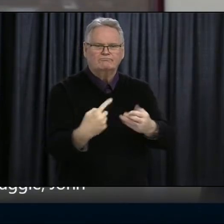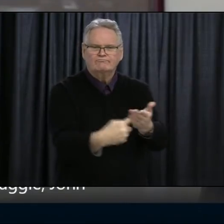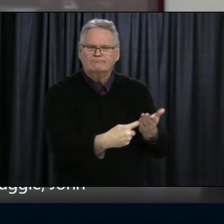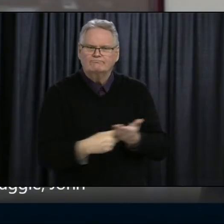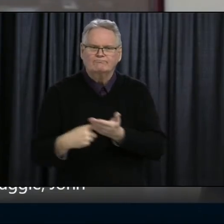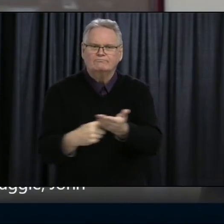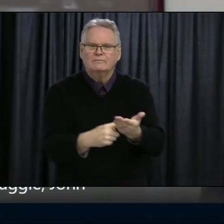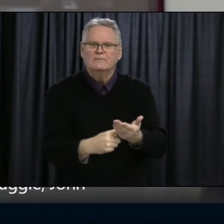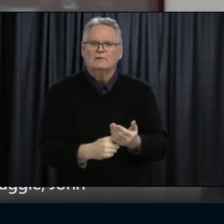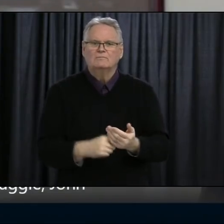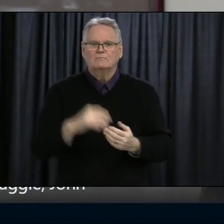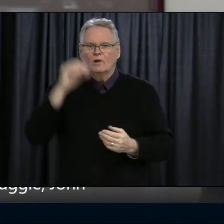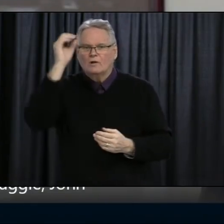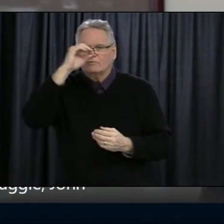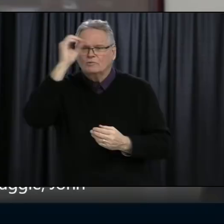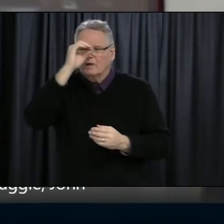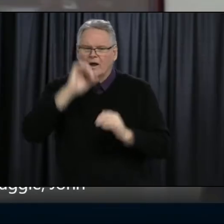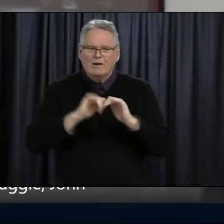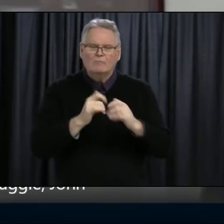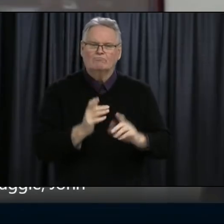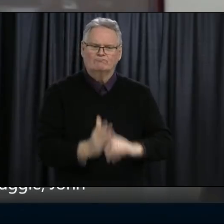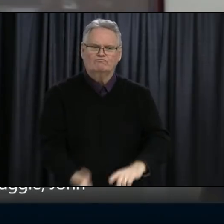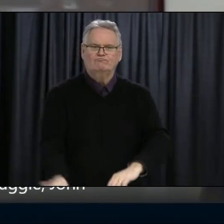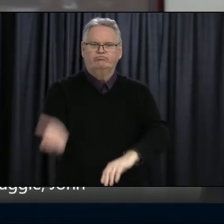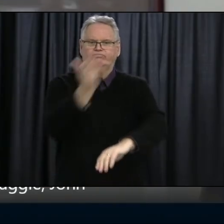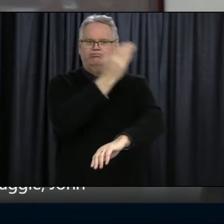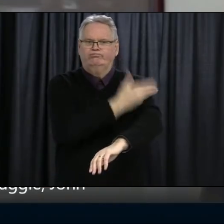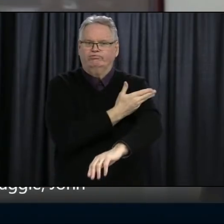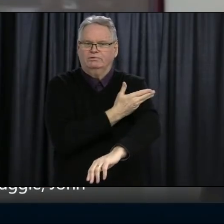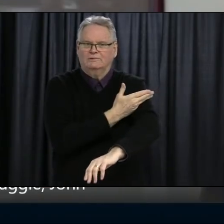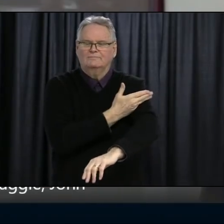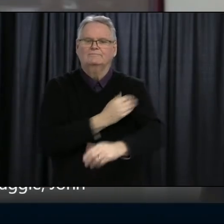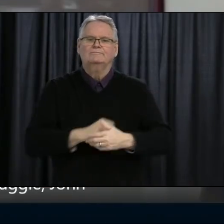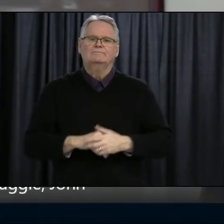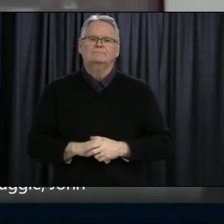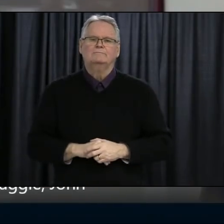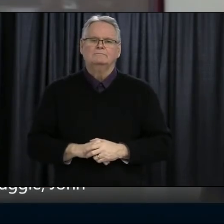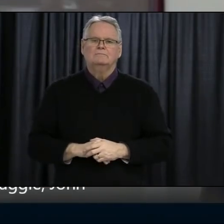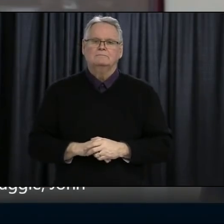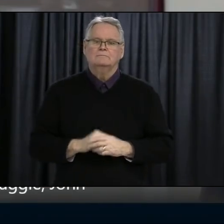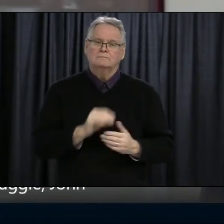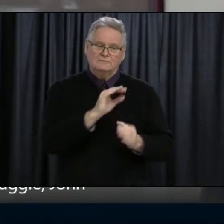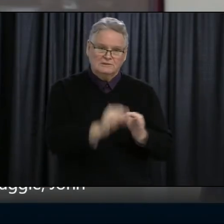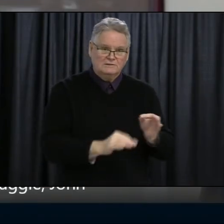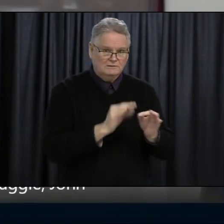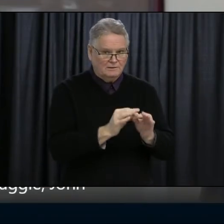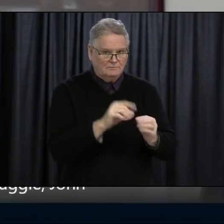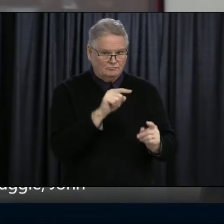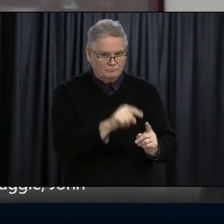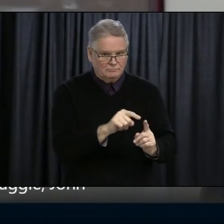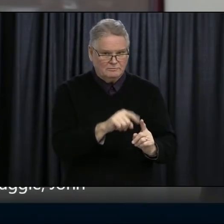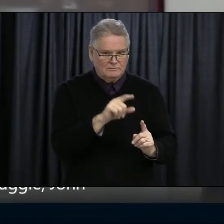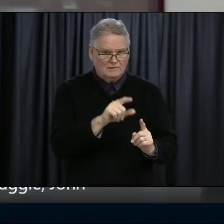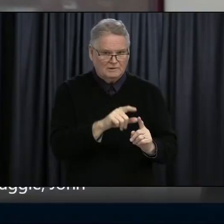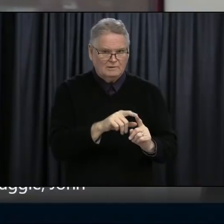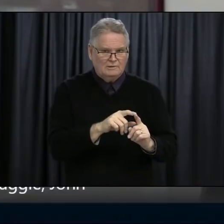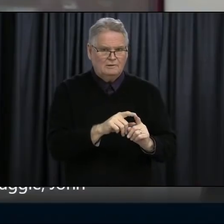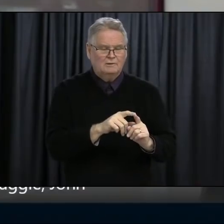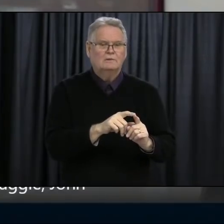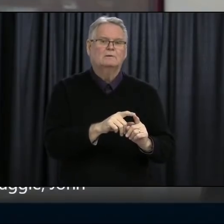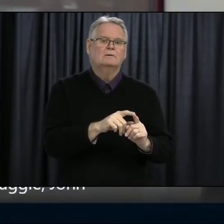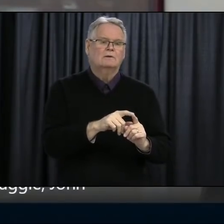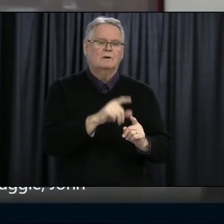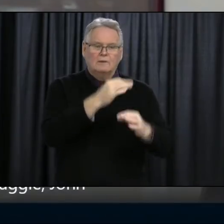that this vigorous testing will generate. And on the testing front, we have significantly more